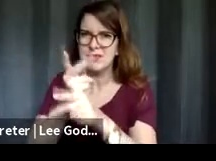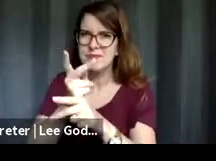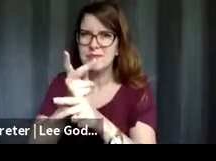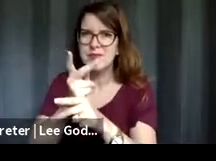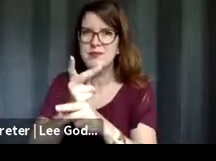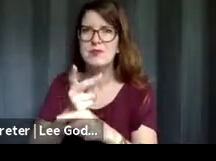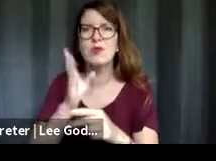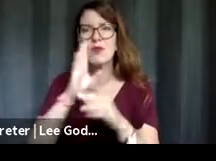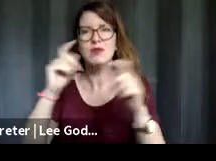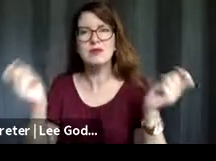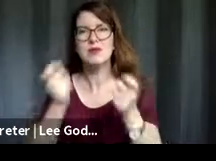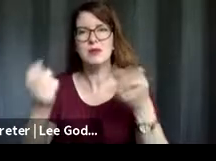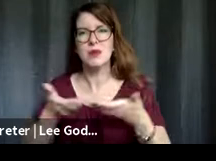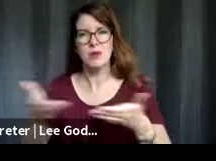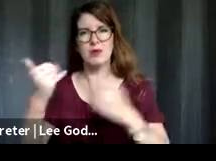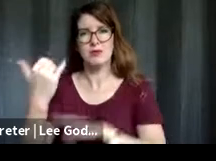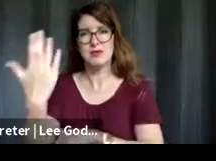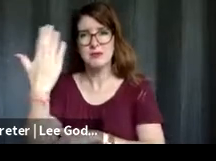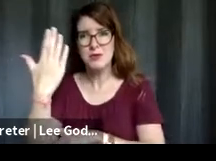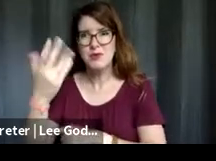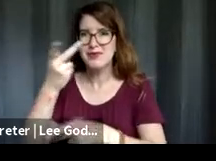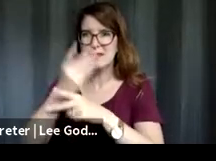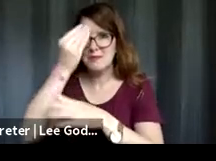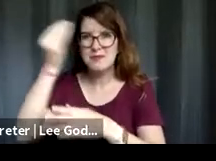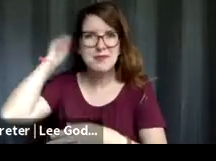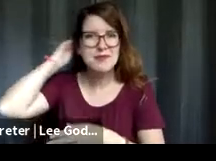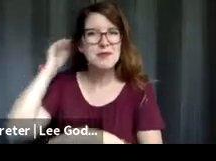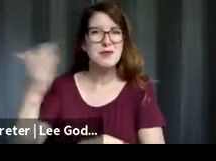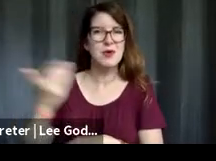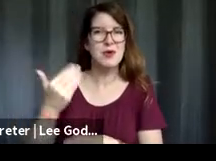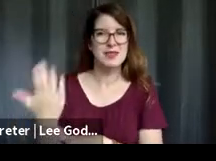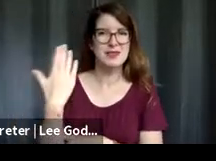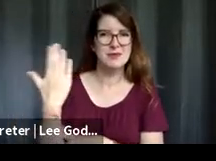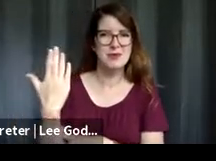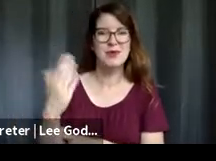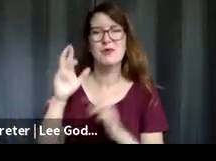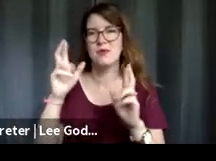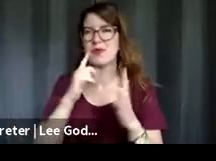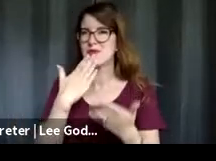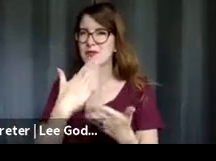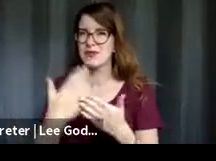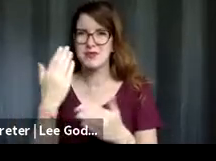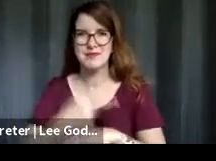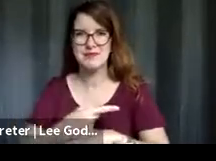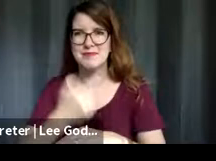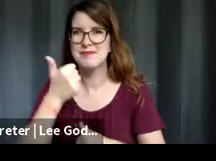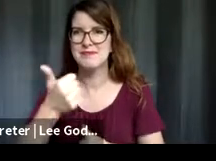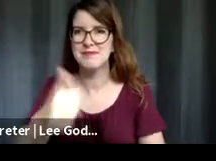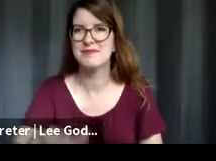worship this morning, let's keep that in mind. Welcome to Gateway this morning, everybody. Hope you guys have a good one.